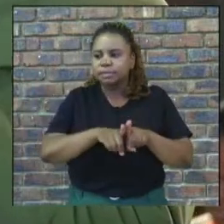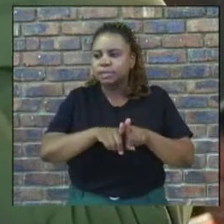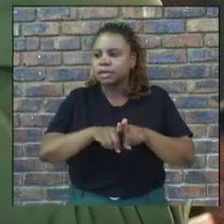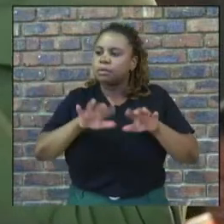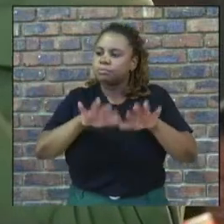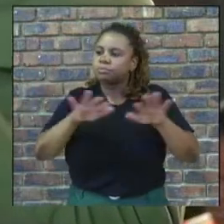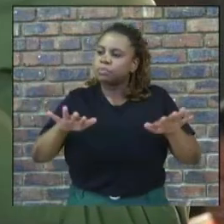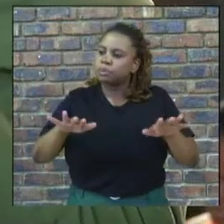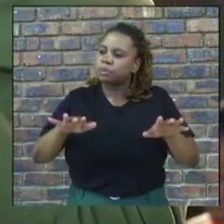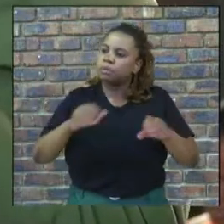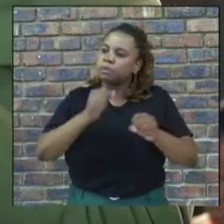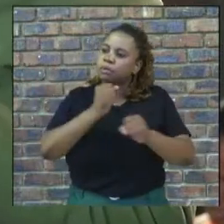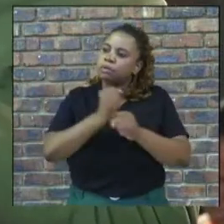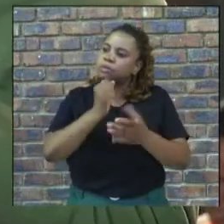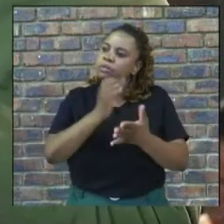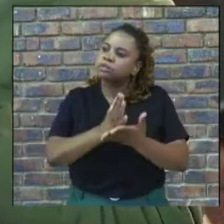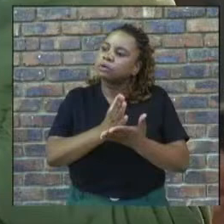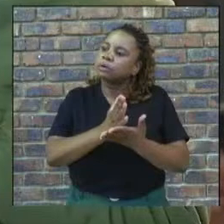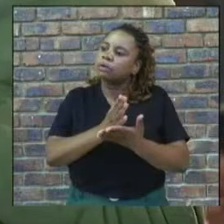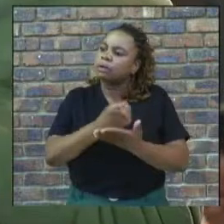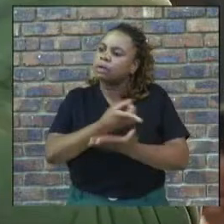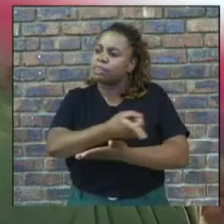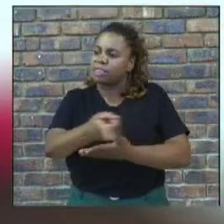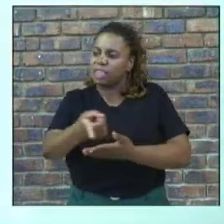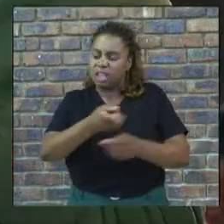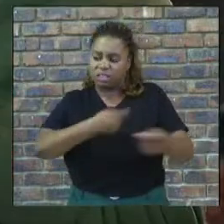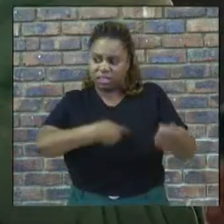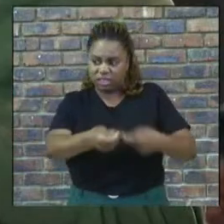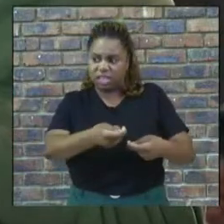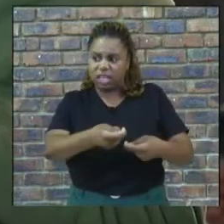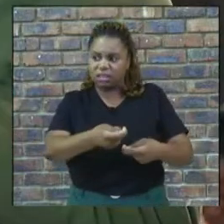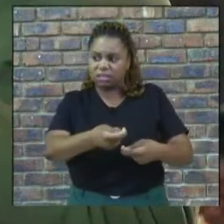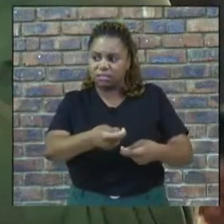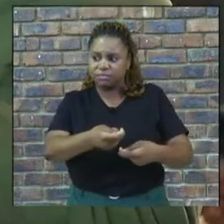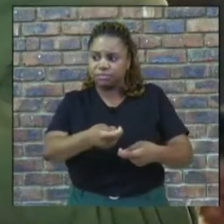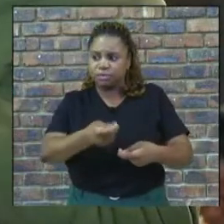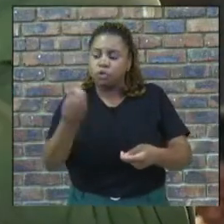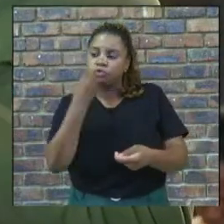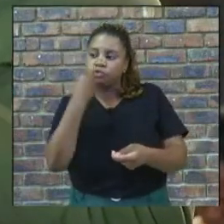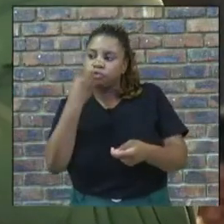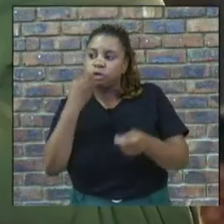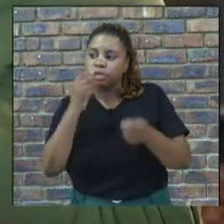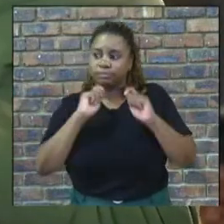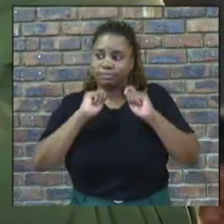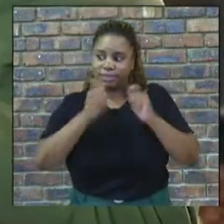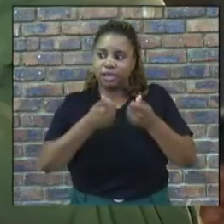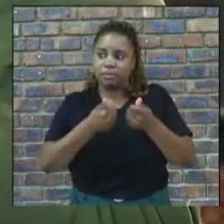dijo tse seng right. You are not doing anything. Bana ba shwa,